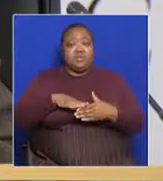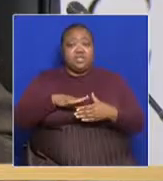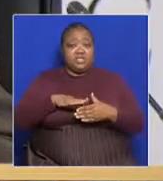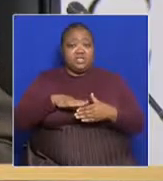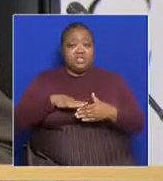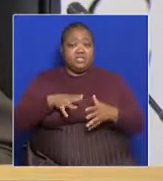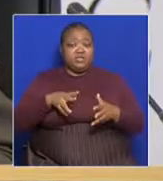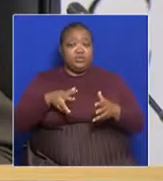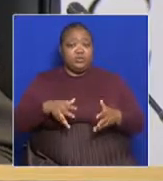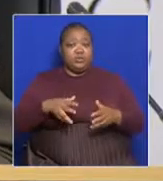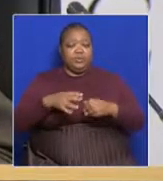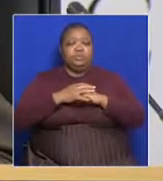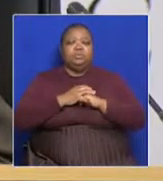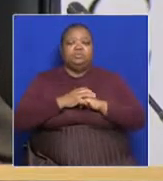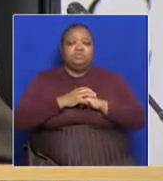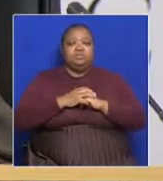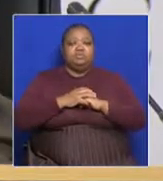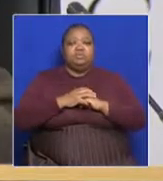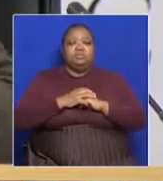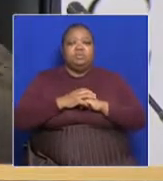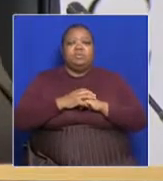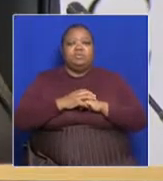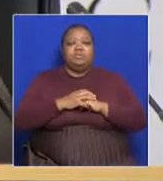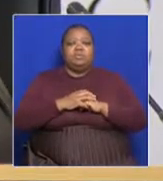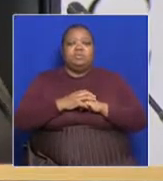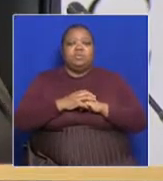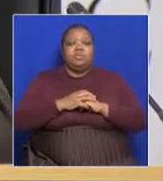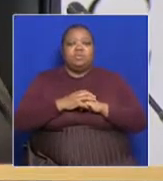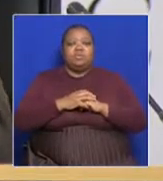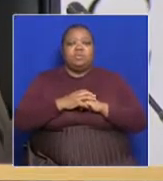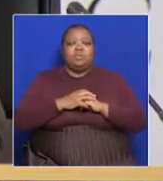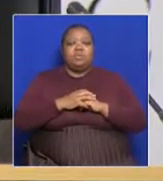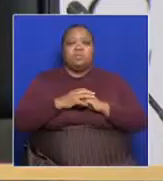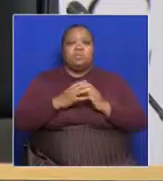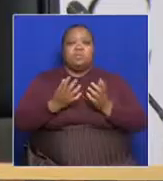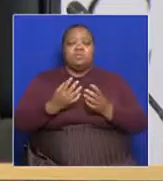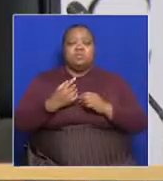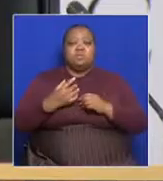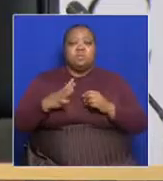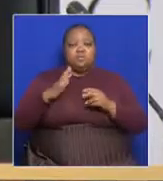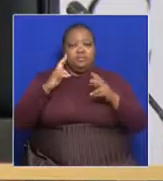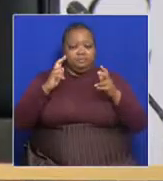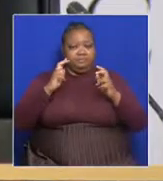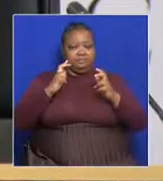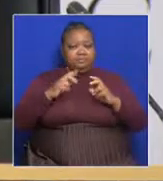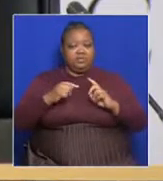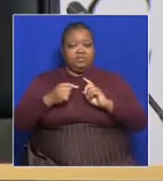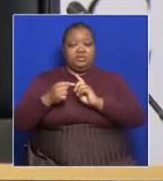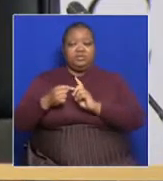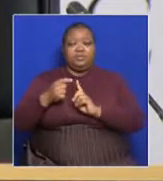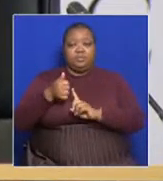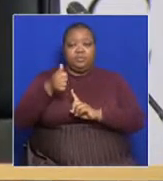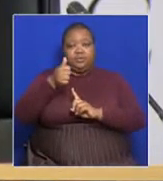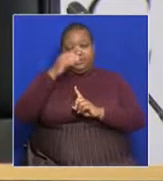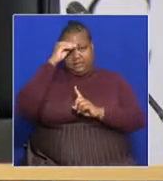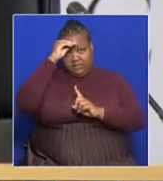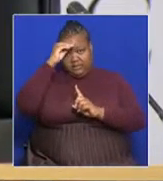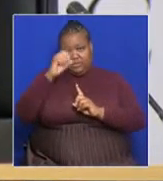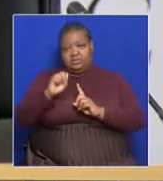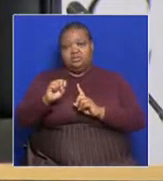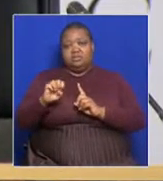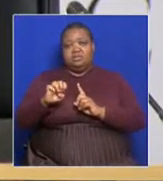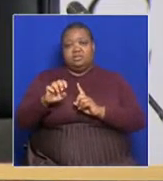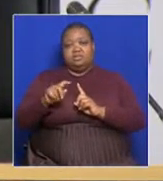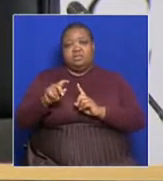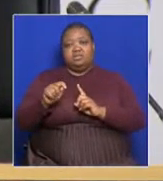I want you to just hear me out, Commissioner. Warrant Officer Setsedi, when Lieutenant Colonel Sibia and I